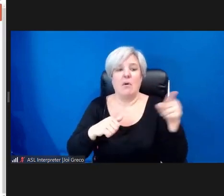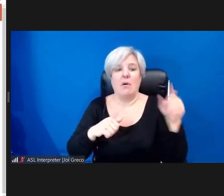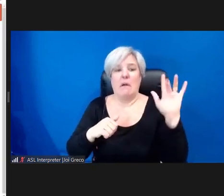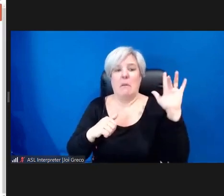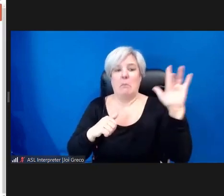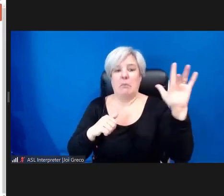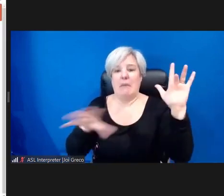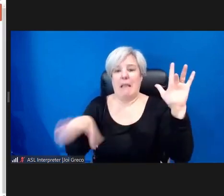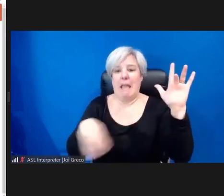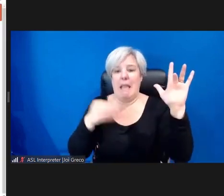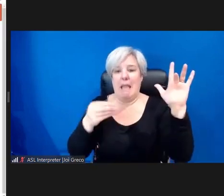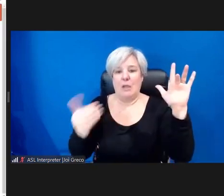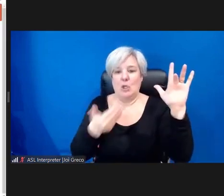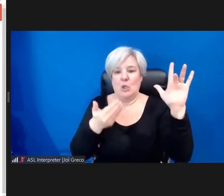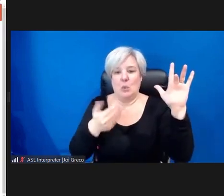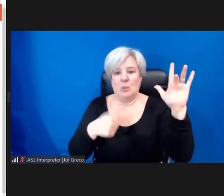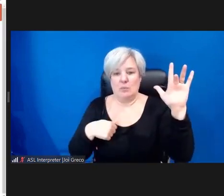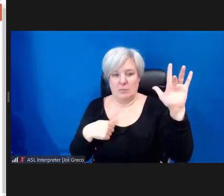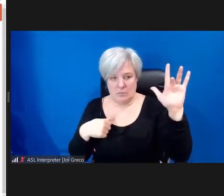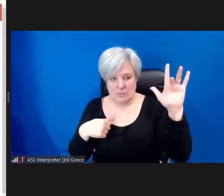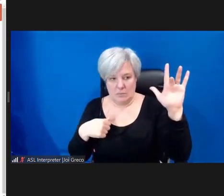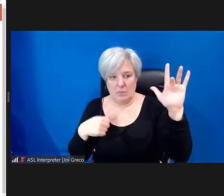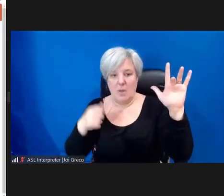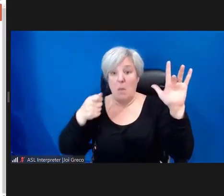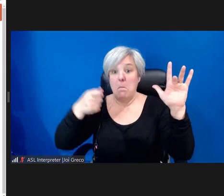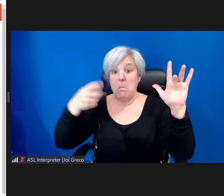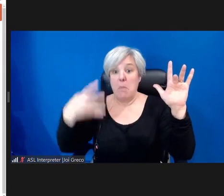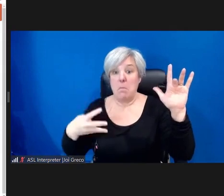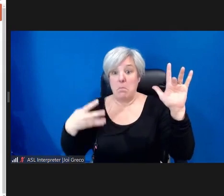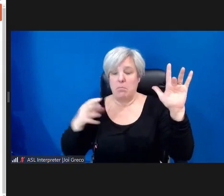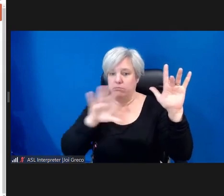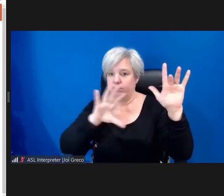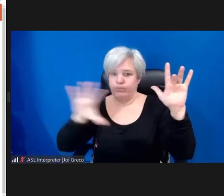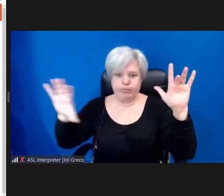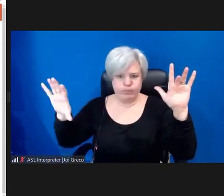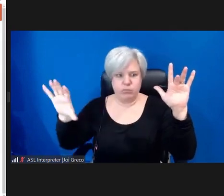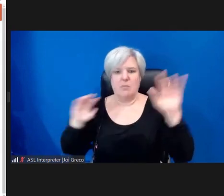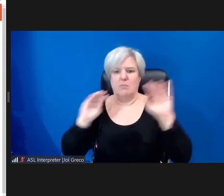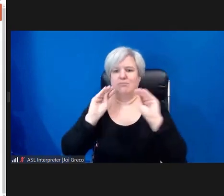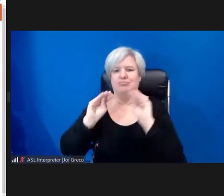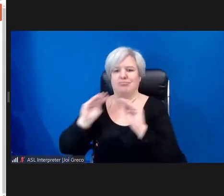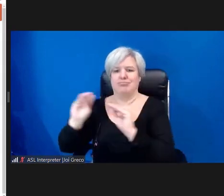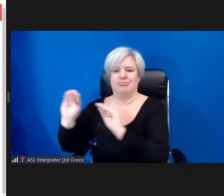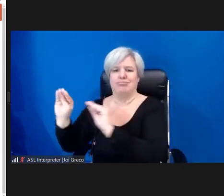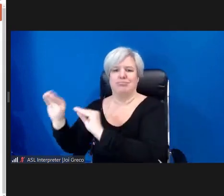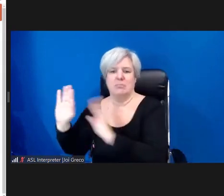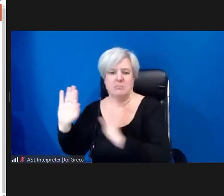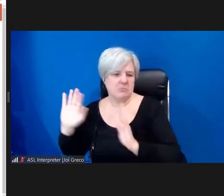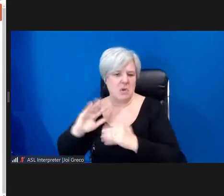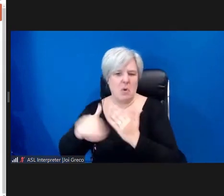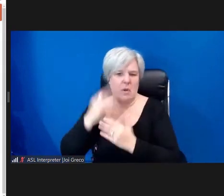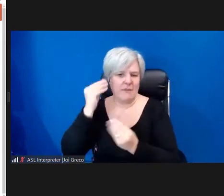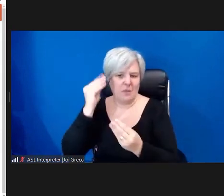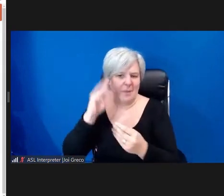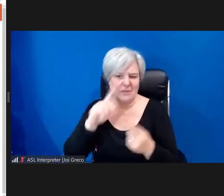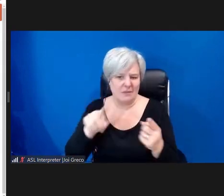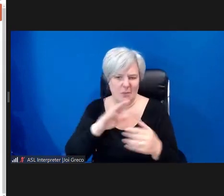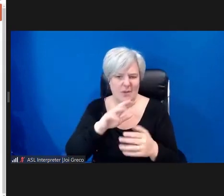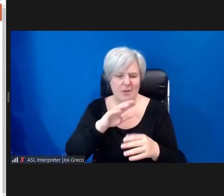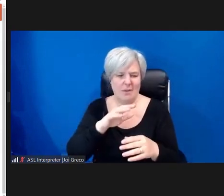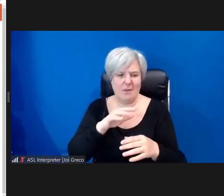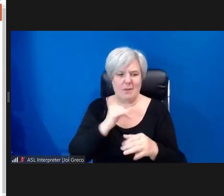the Add New button. This opens a new window where you will enter information into at least these